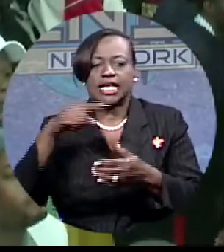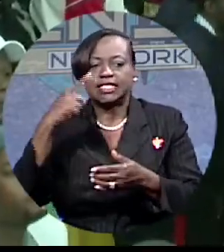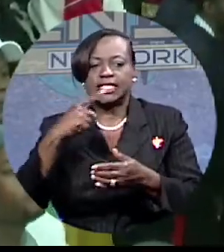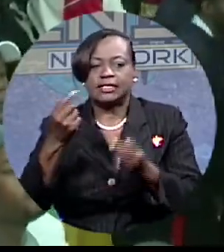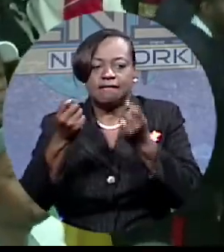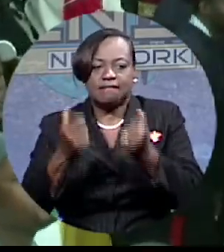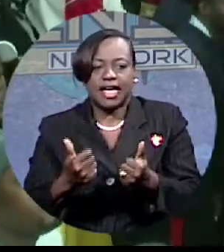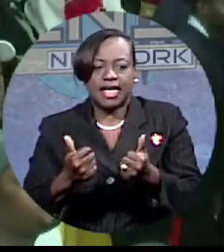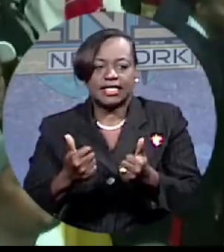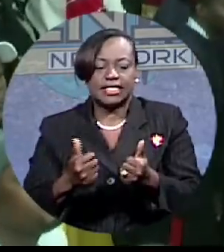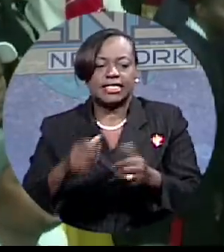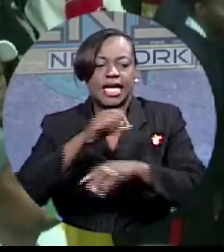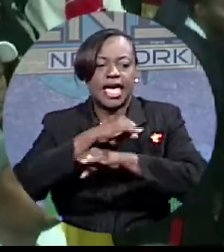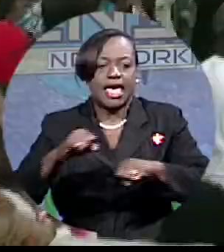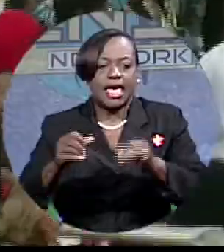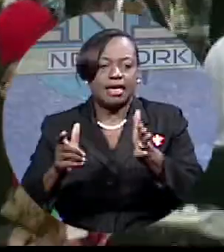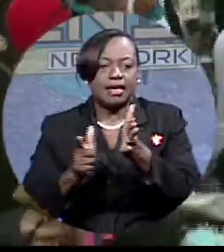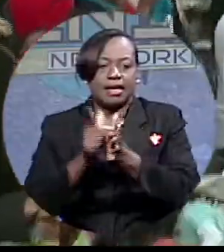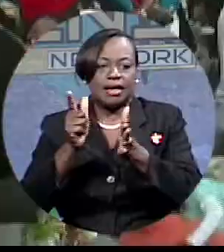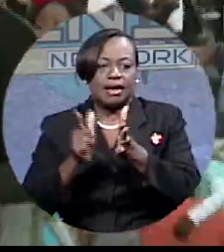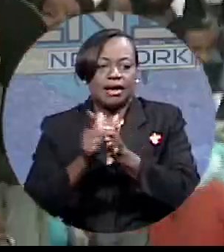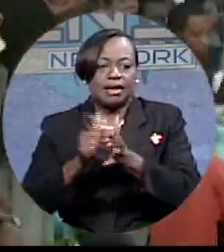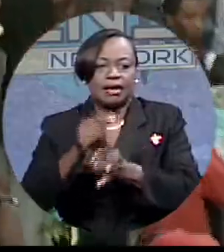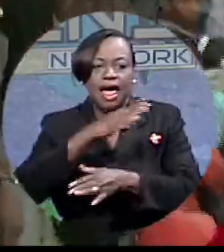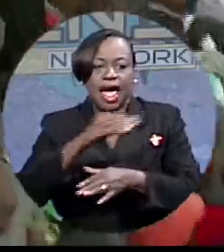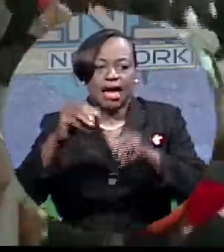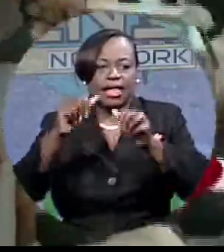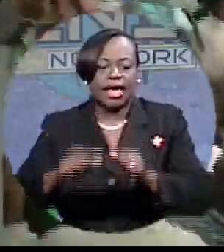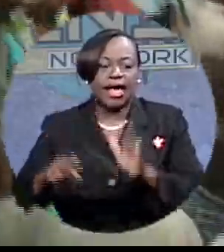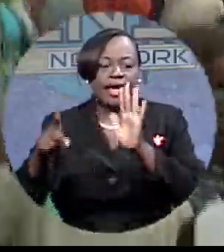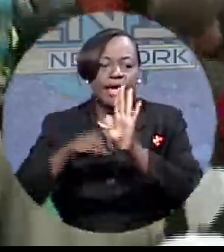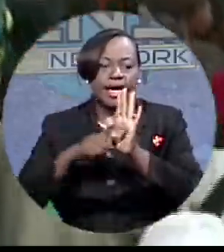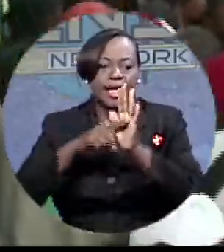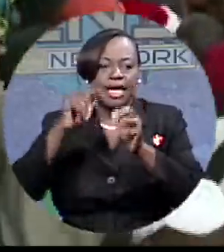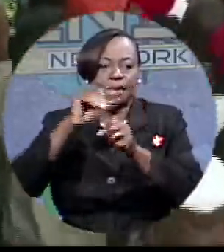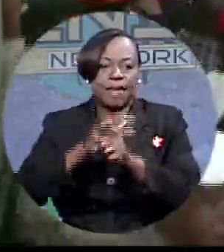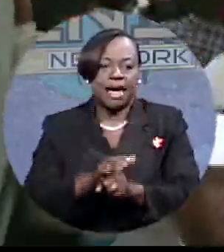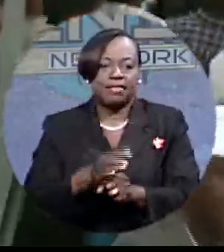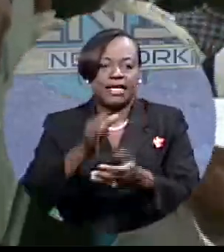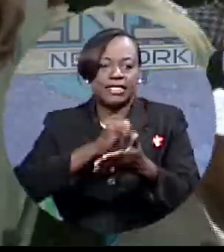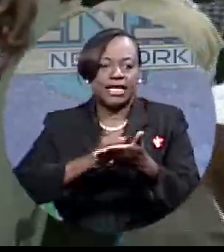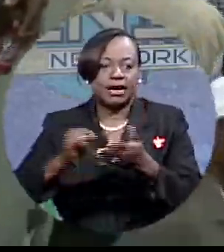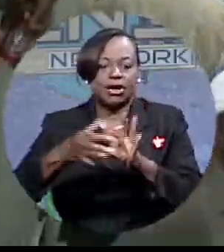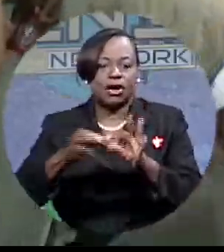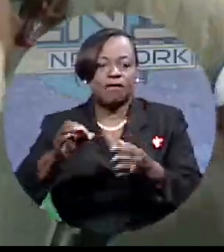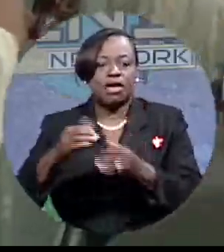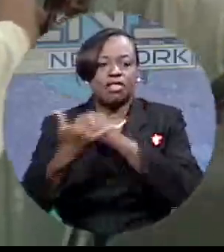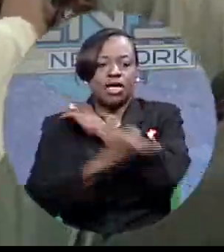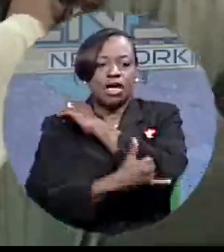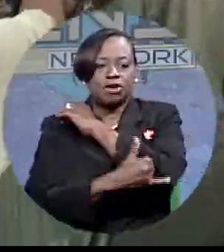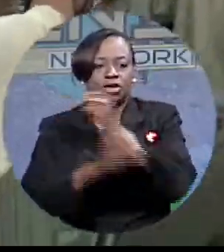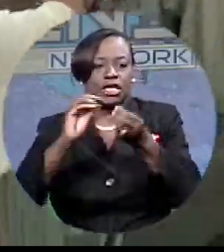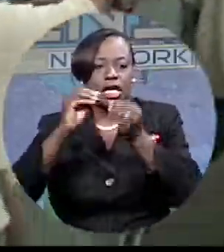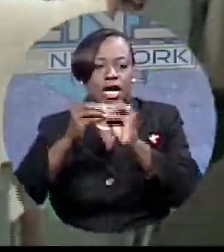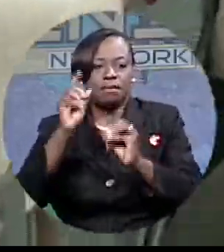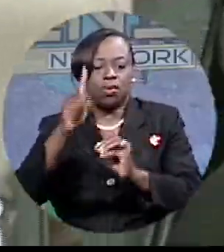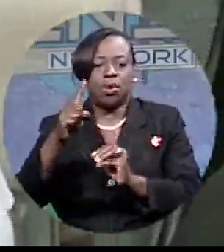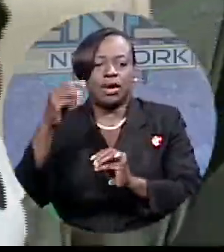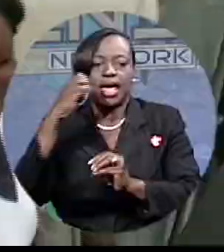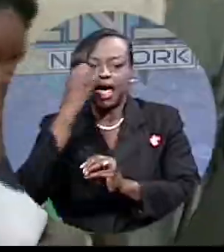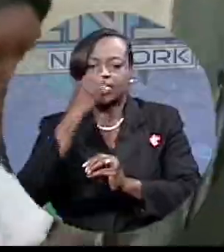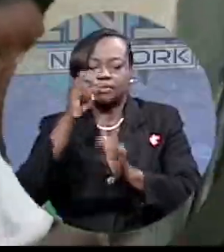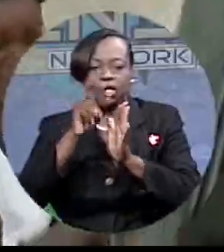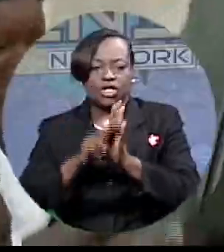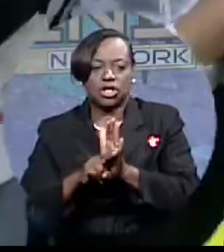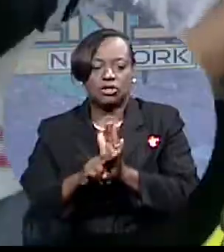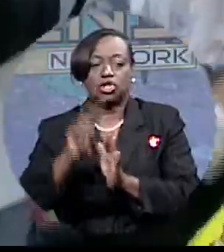sudden, illegal, manipulative, and one that could negatively impact the integrity of the country's number one cultural expression. The two major groups claim